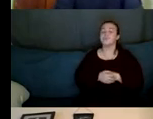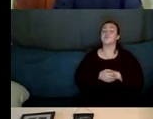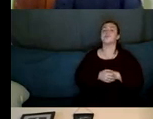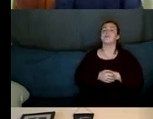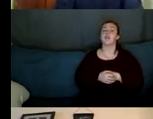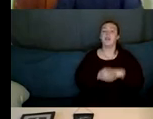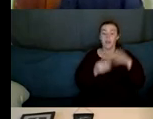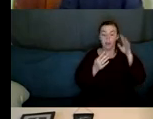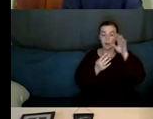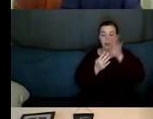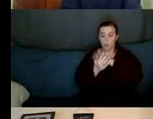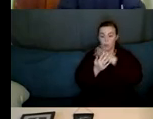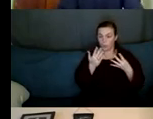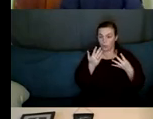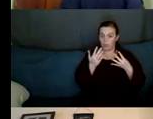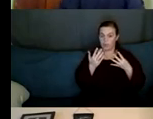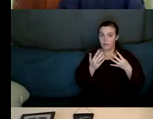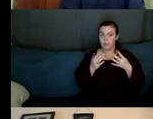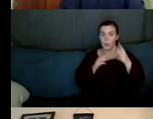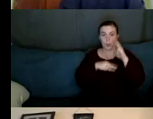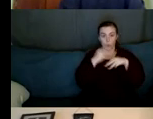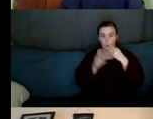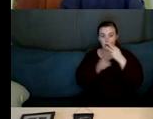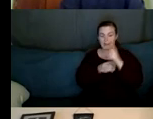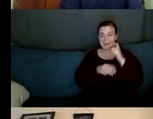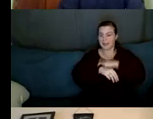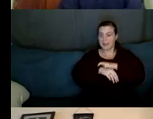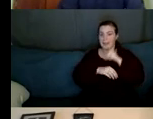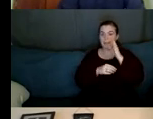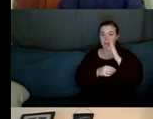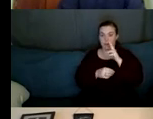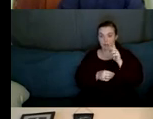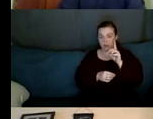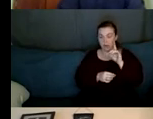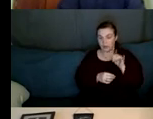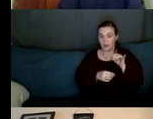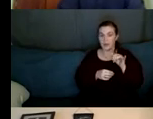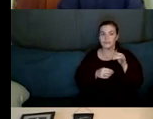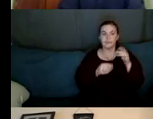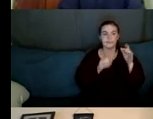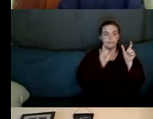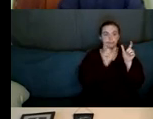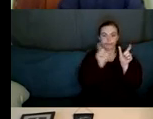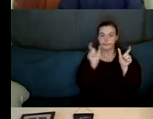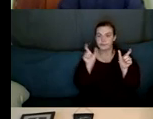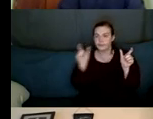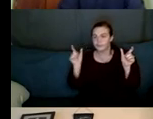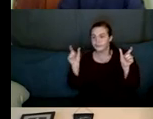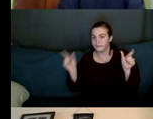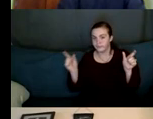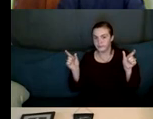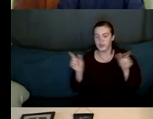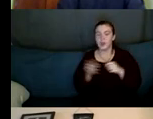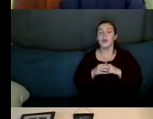grid from World Time Buddy and I pasted a couple together so I could get a good shot that